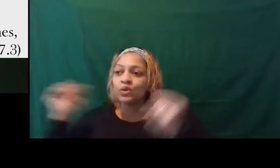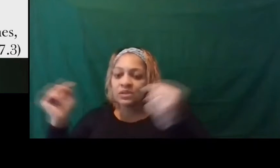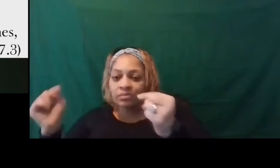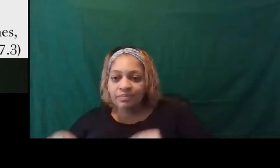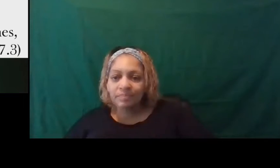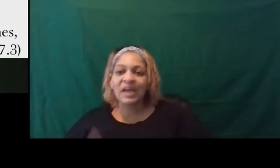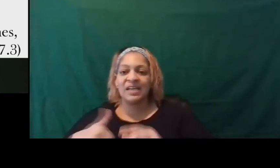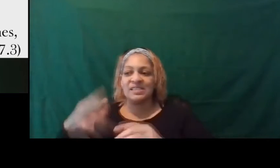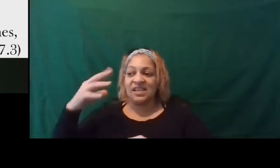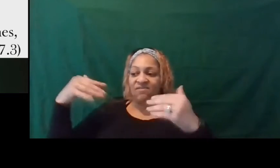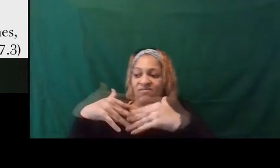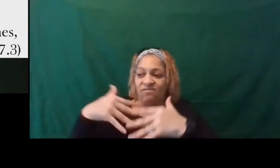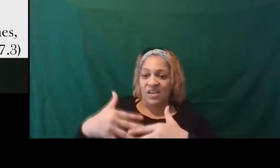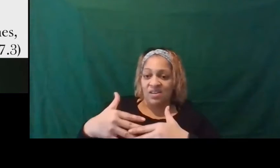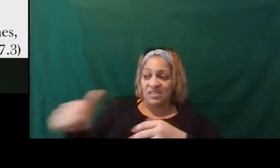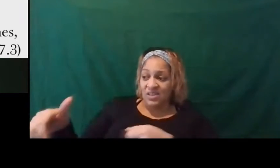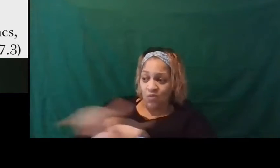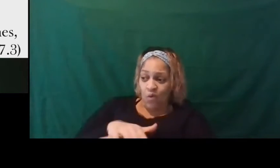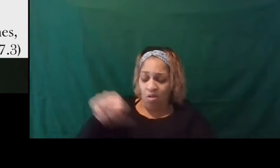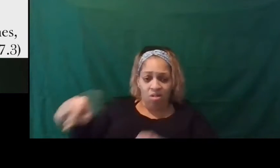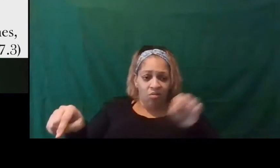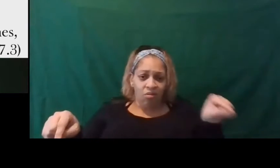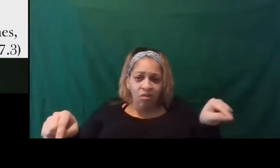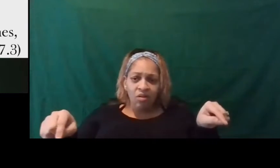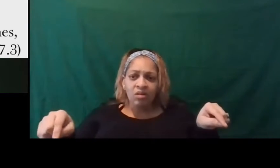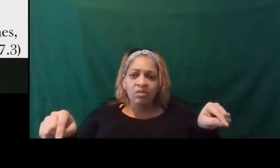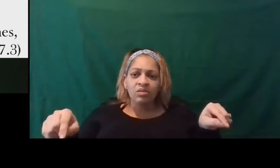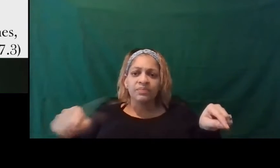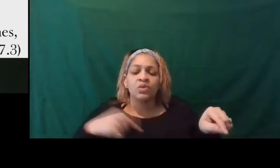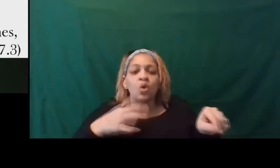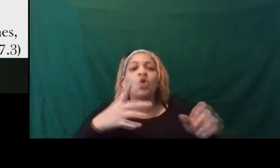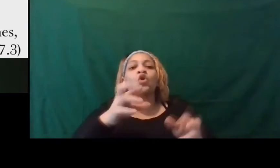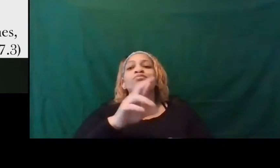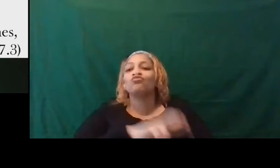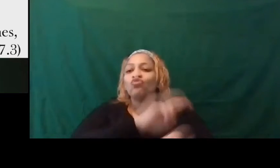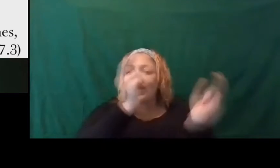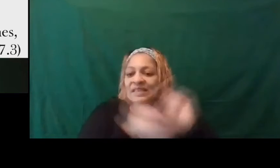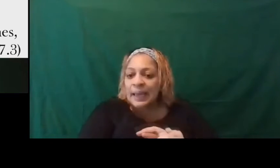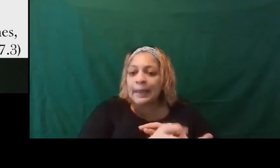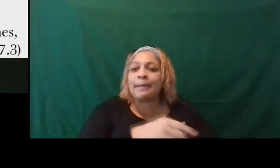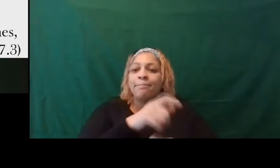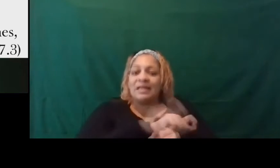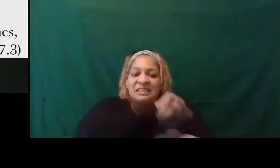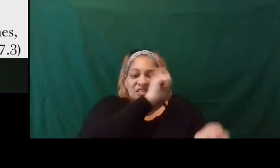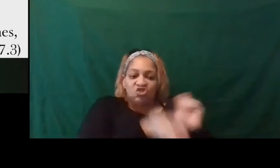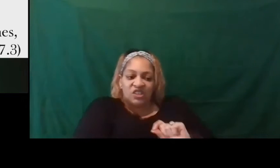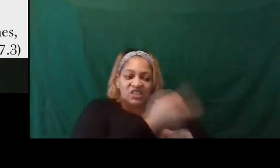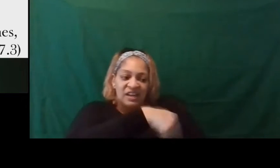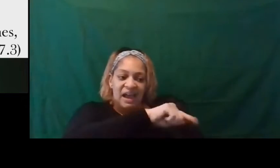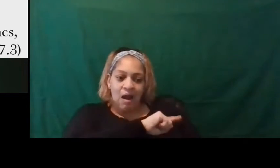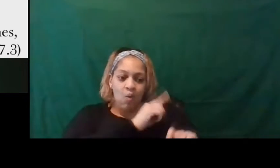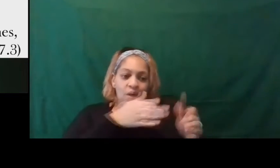of, is that the wholesome path? Or is it redeeming and reconciling and stepping